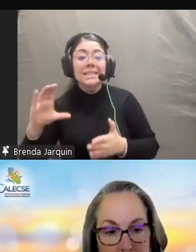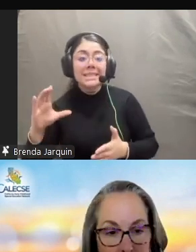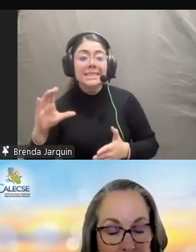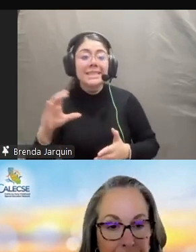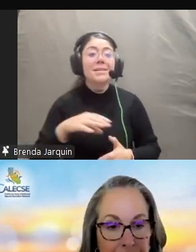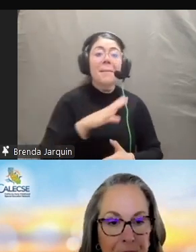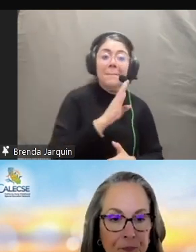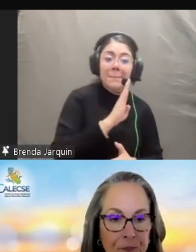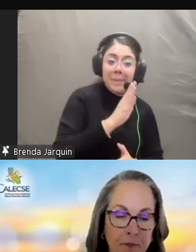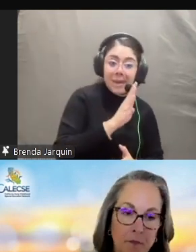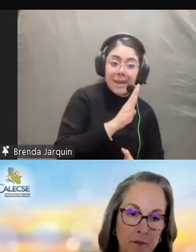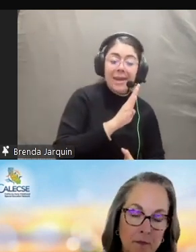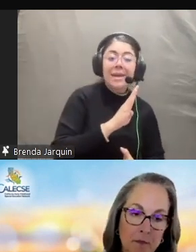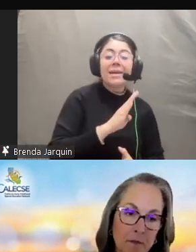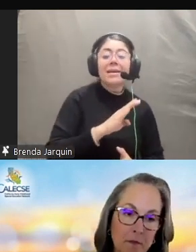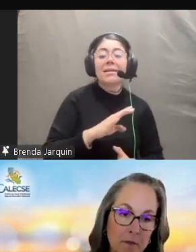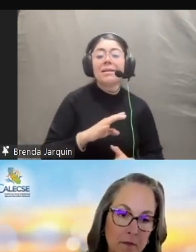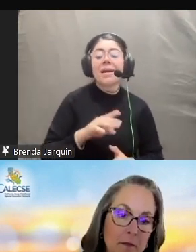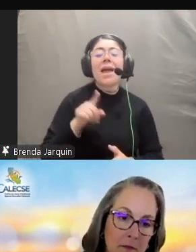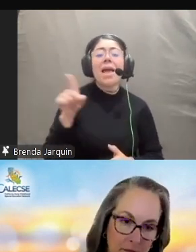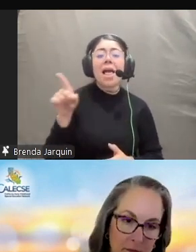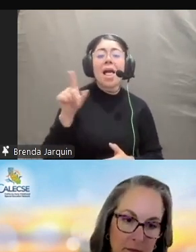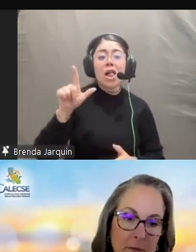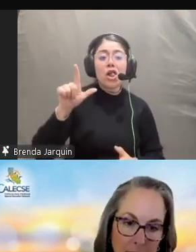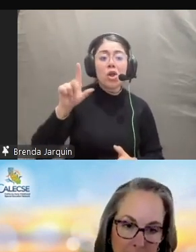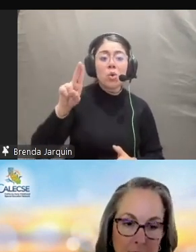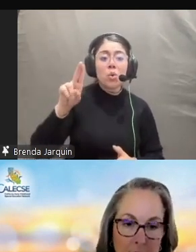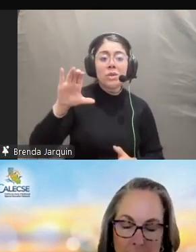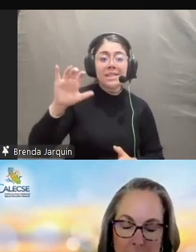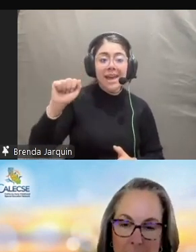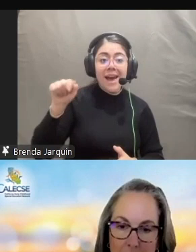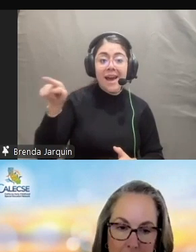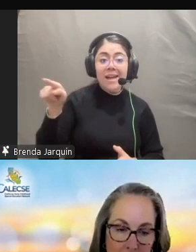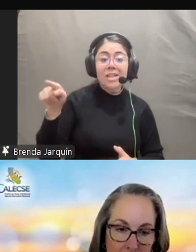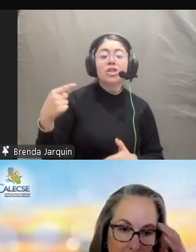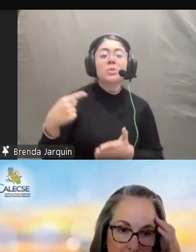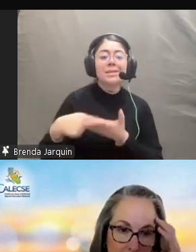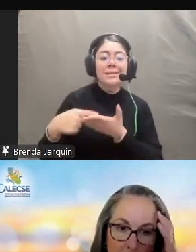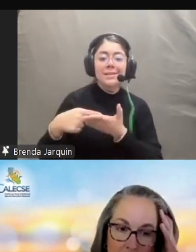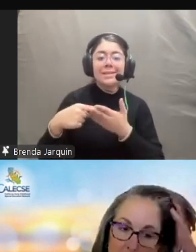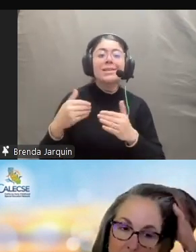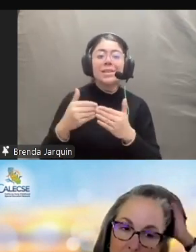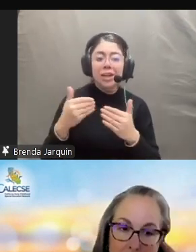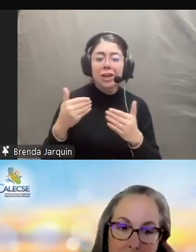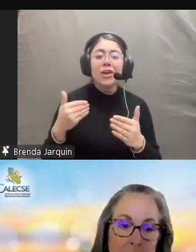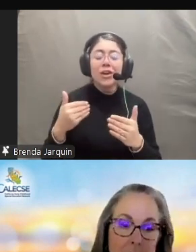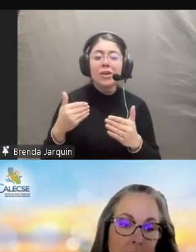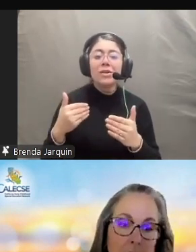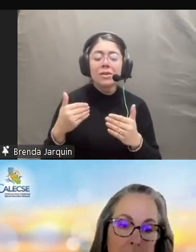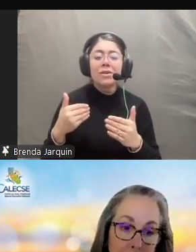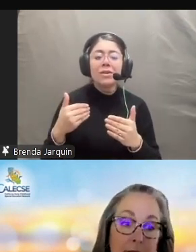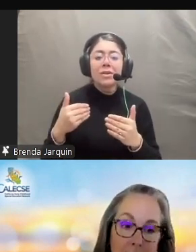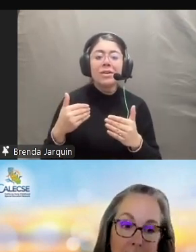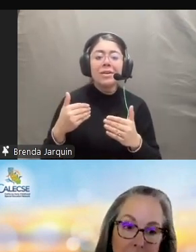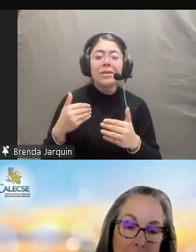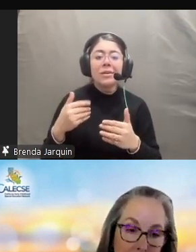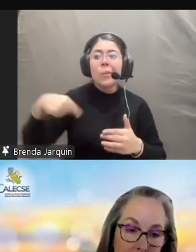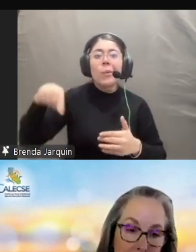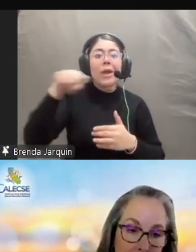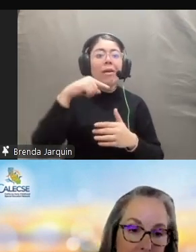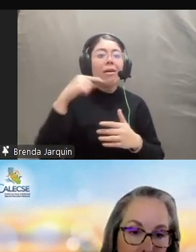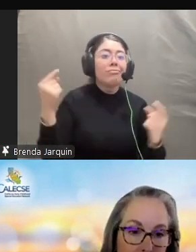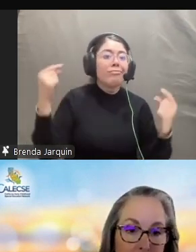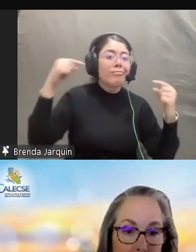and leaders. And Lucia referred to that earlier. We all got in the same room. It was a big room, but we had all